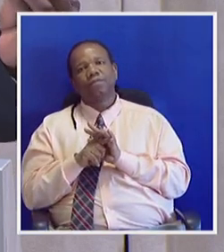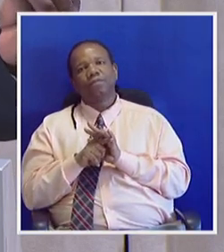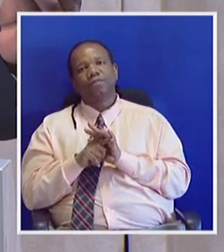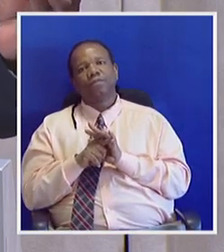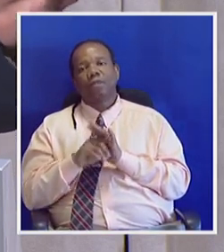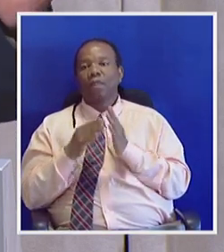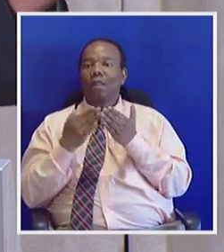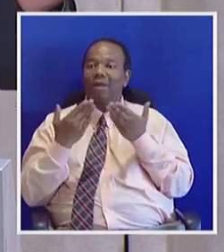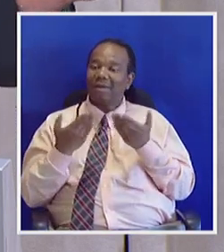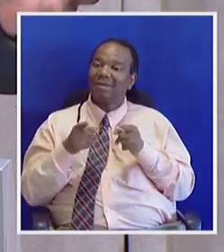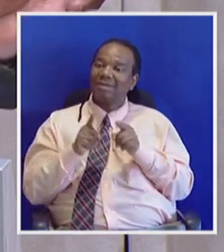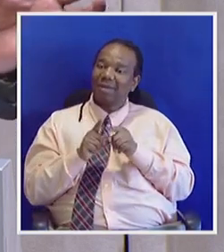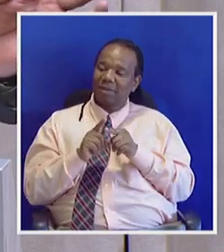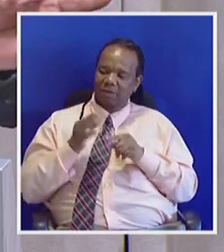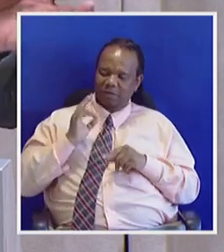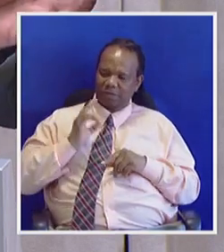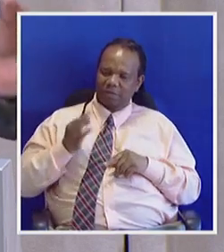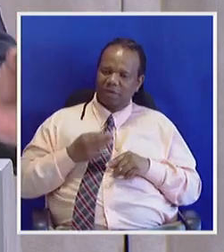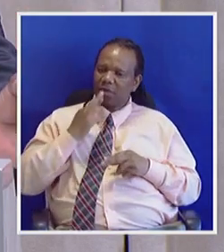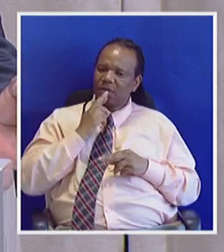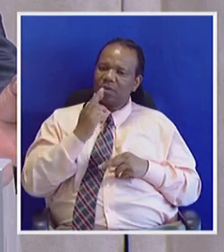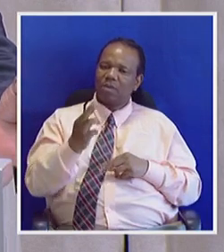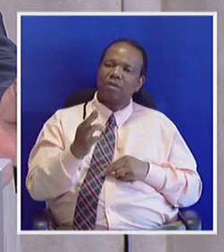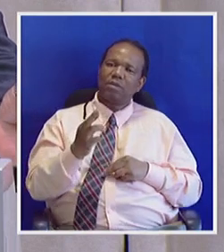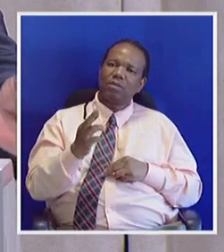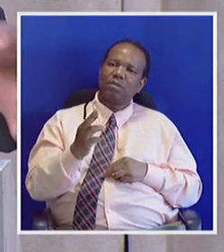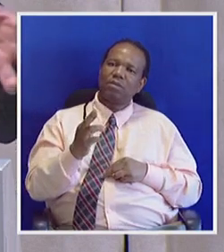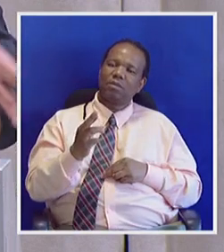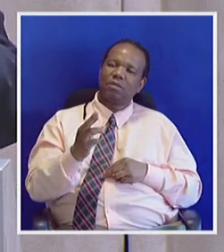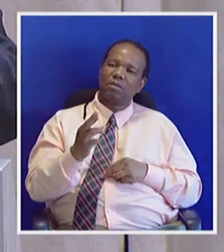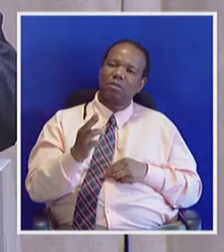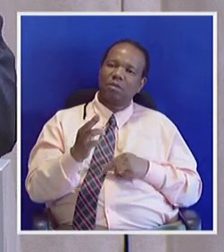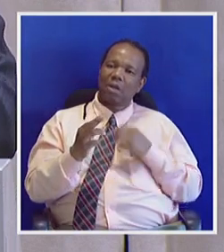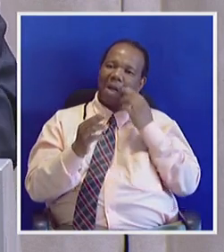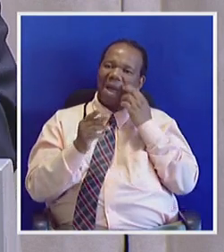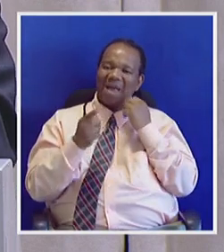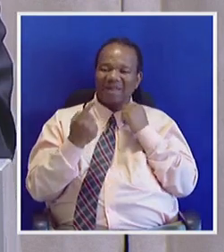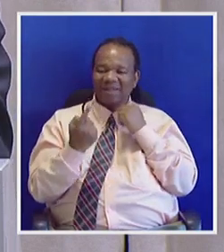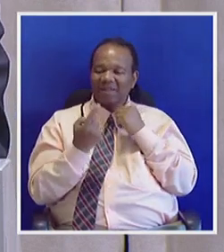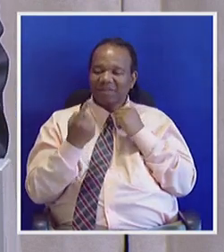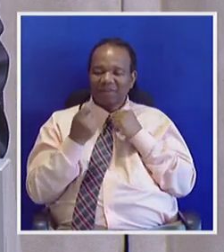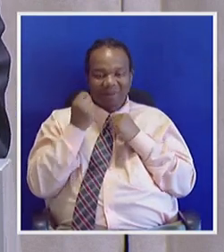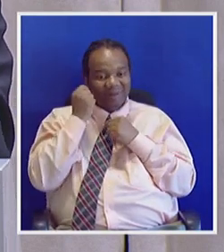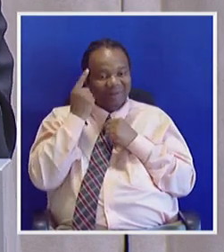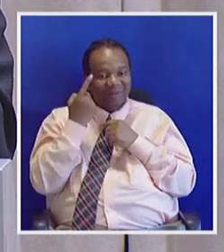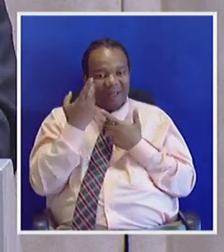hantle hantle gore ho etsahalang mo ba sebetsang teng e hlile ntho engwe bohlokwa ke ya